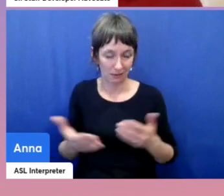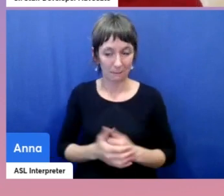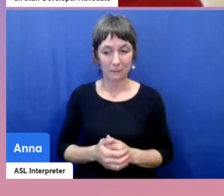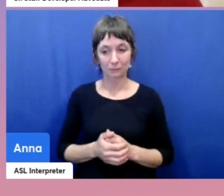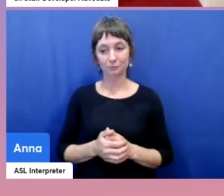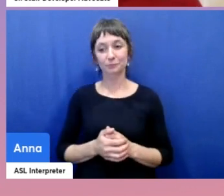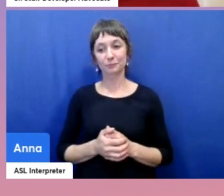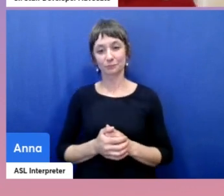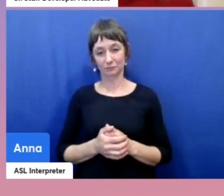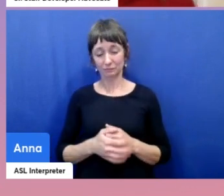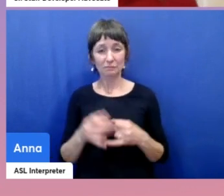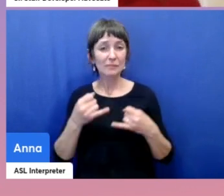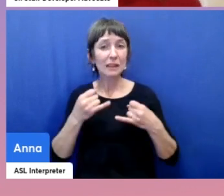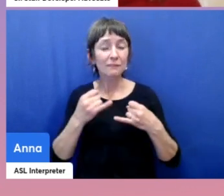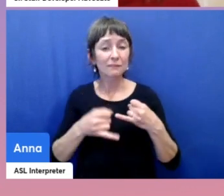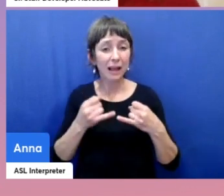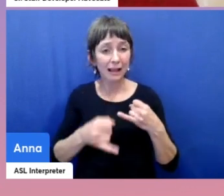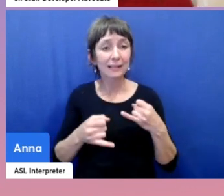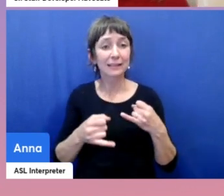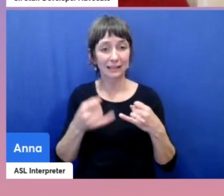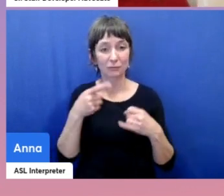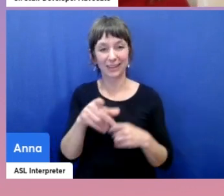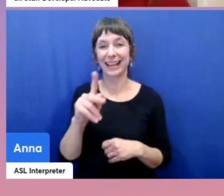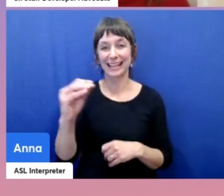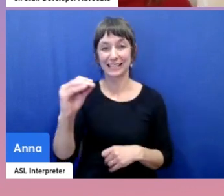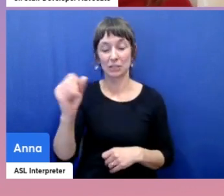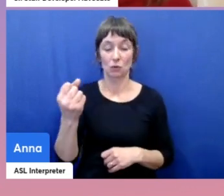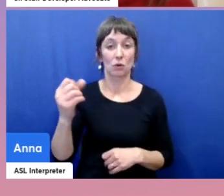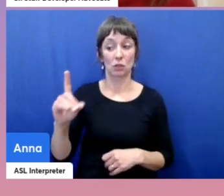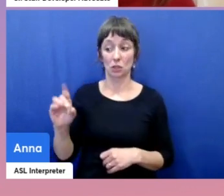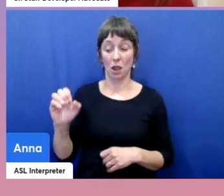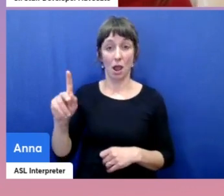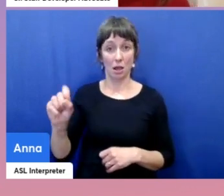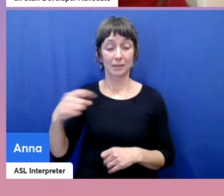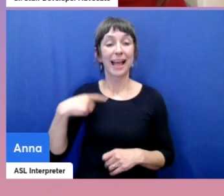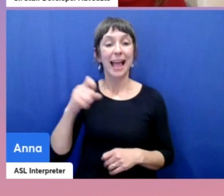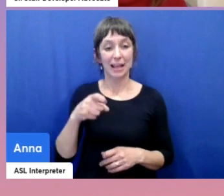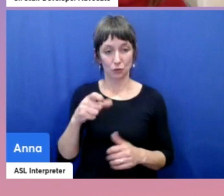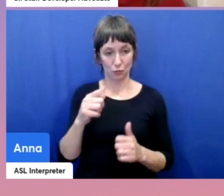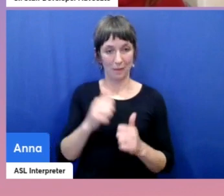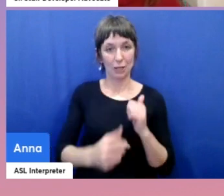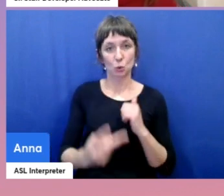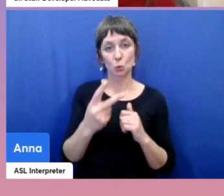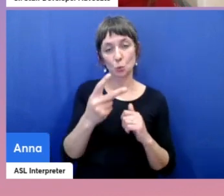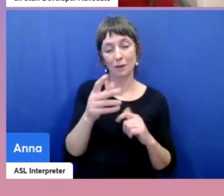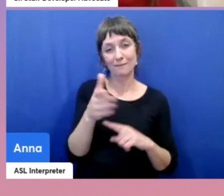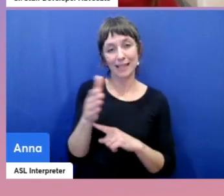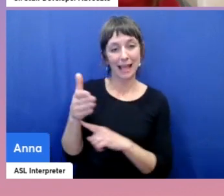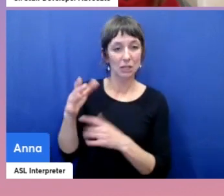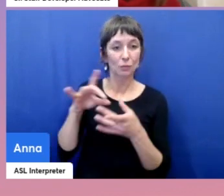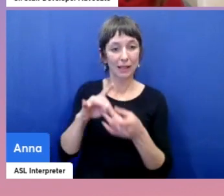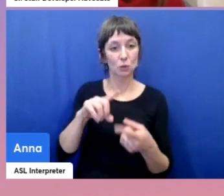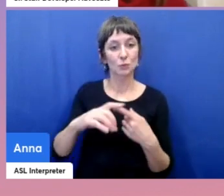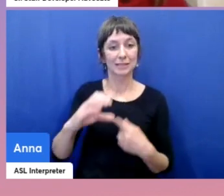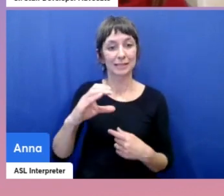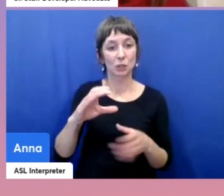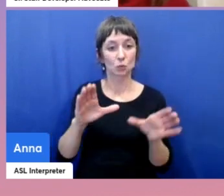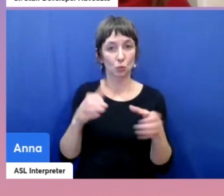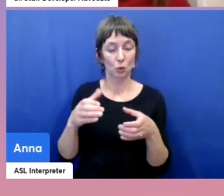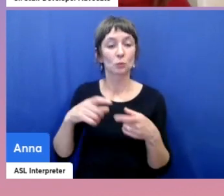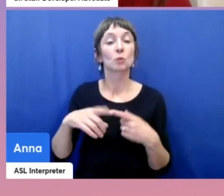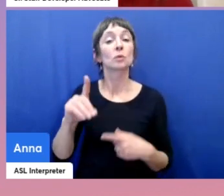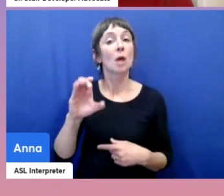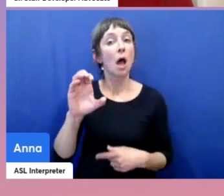And finally, per the K0s docs, I needed to pass these 2 flags related to C groups to the Docker run